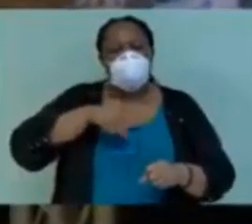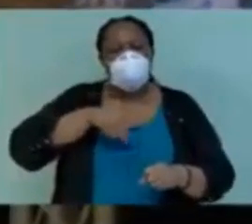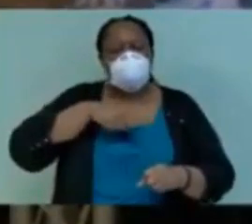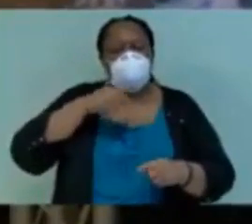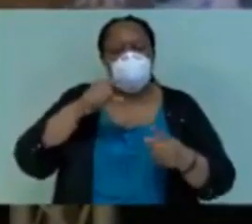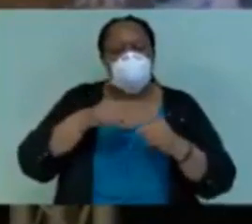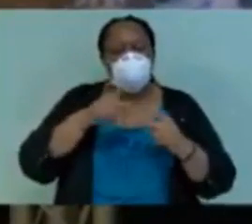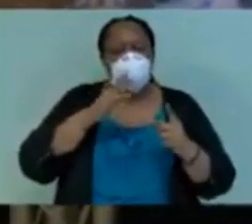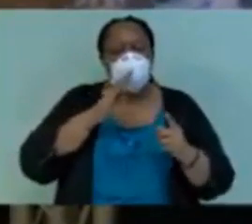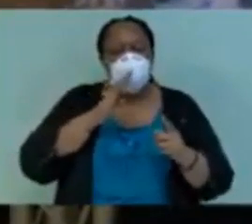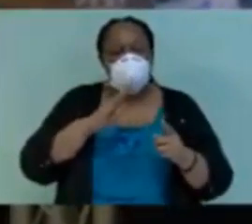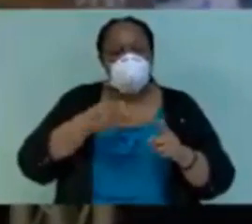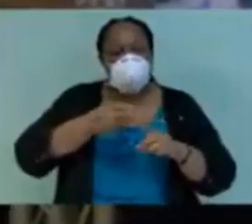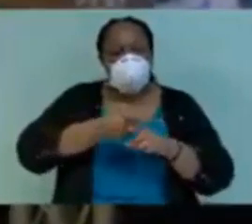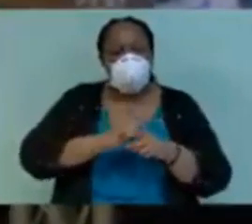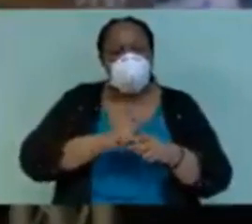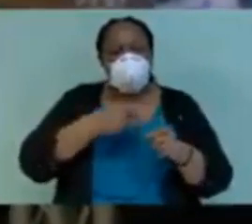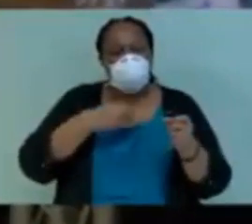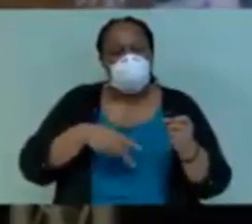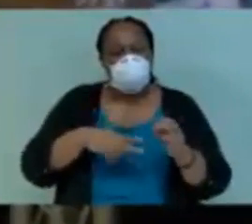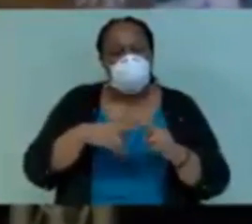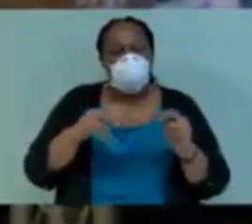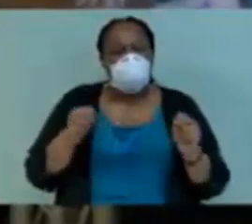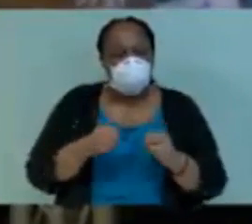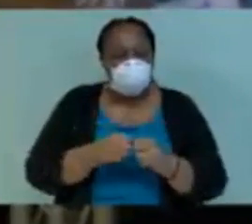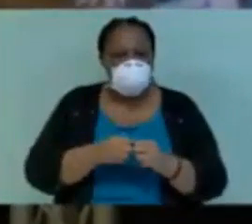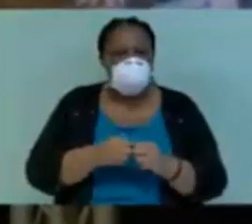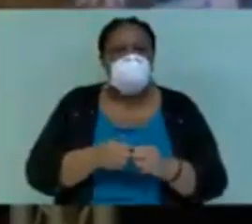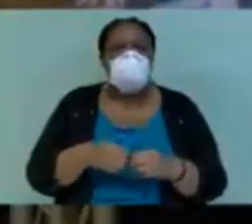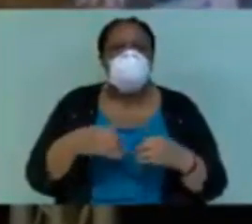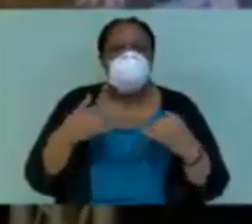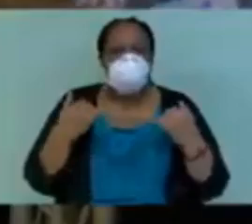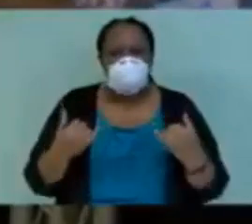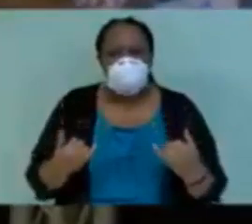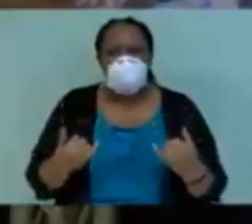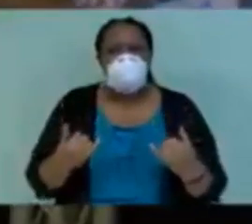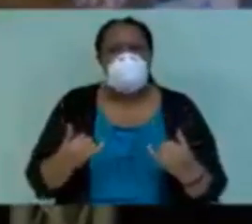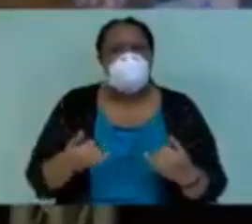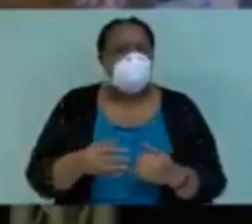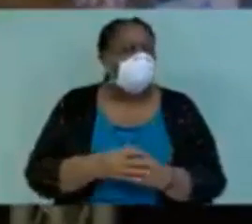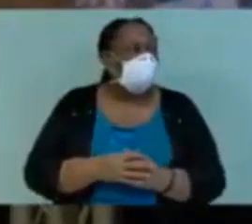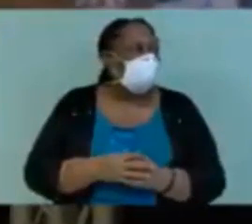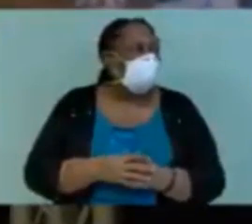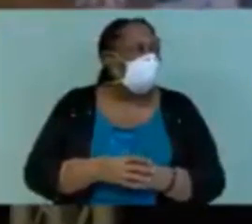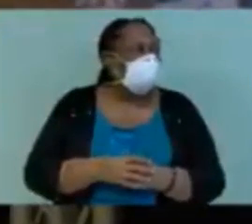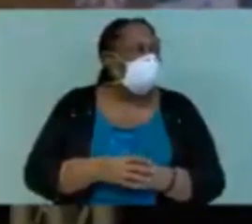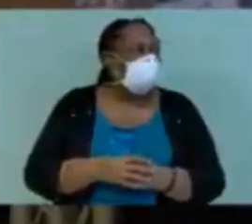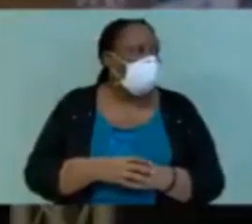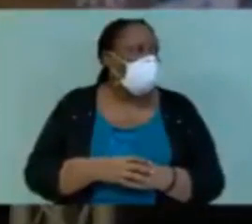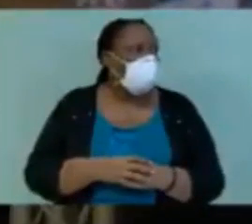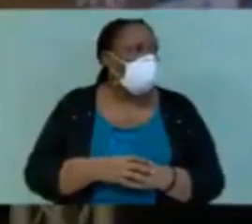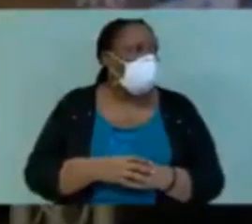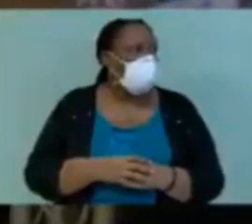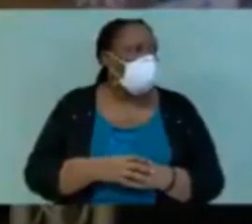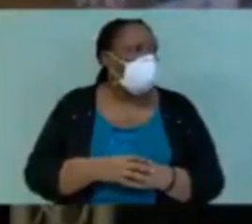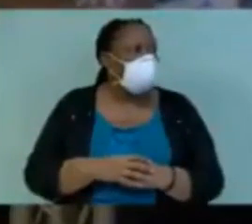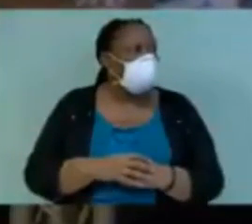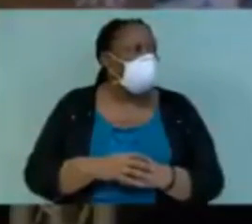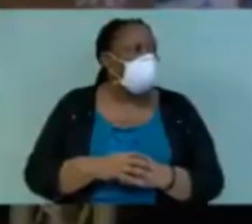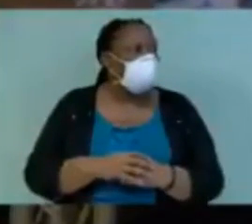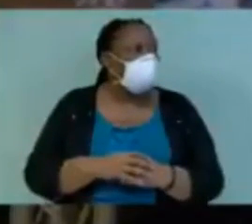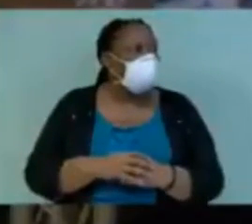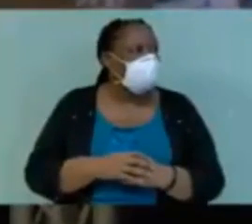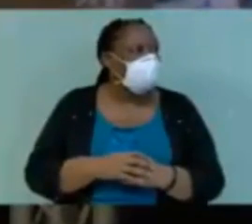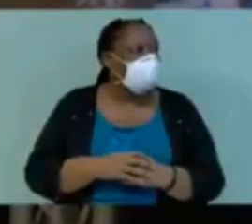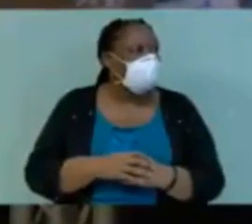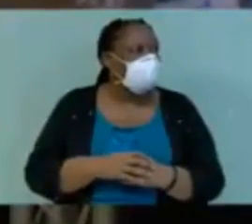Federation. They declare that they are moved by the astute leadership of the Prime Minister, Dr. Timothy Harris, and